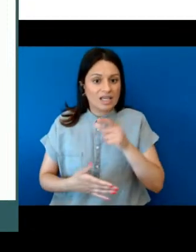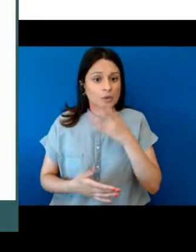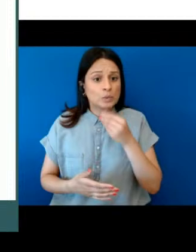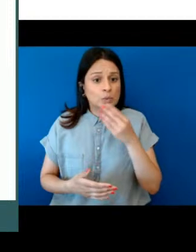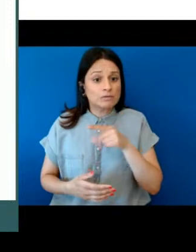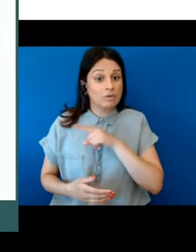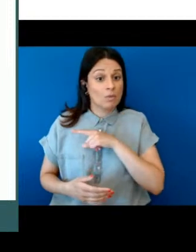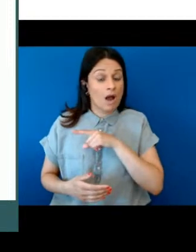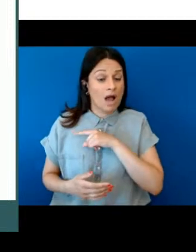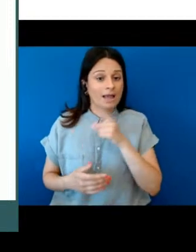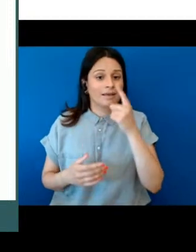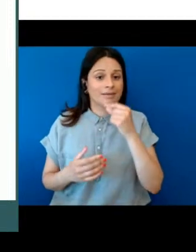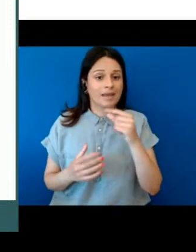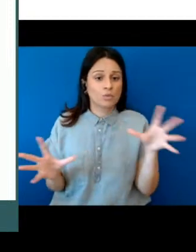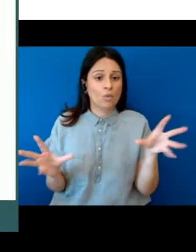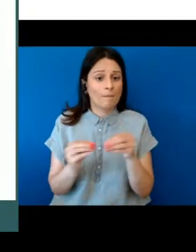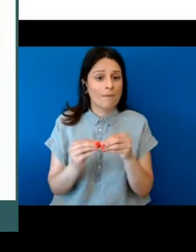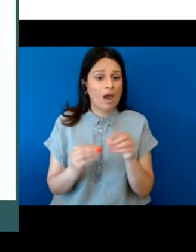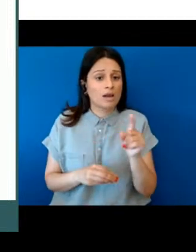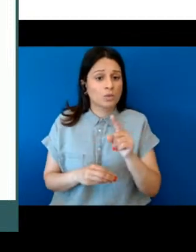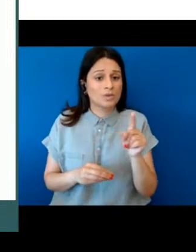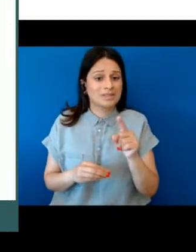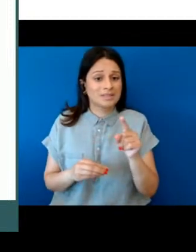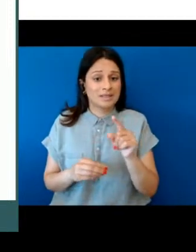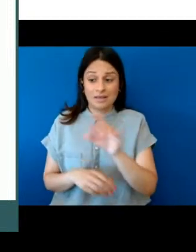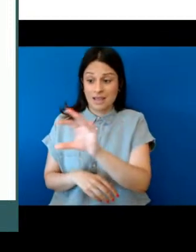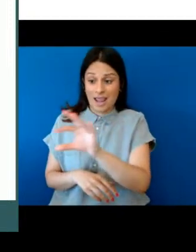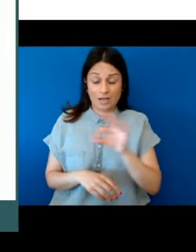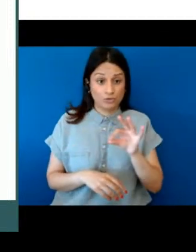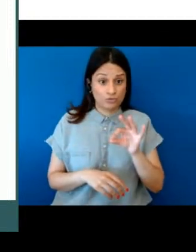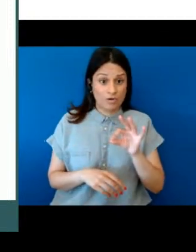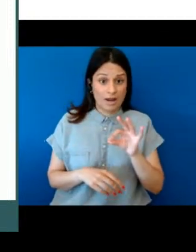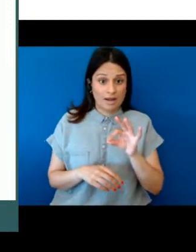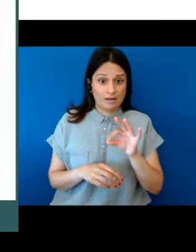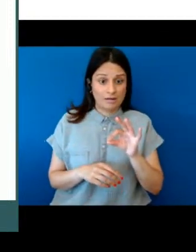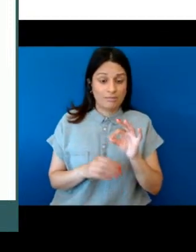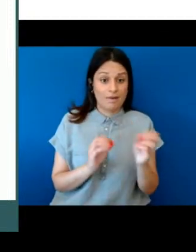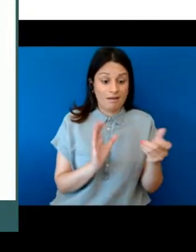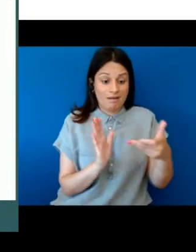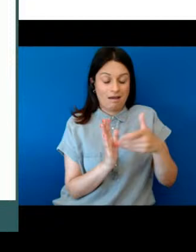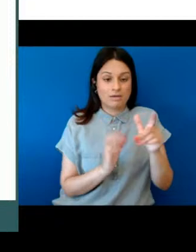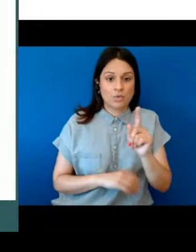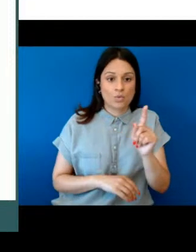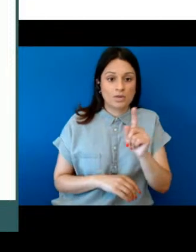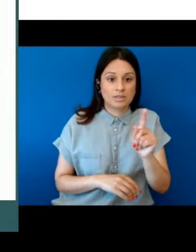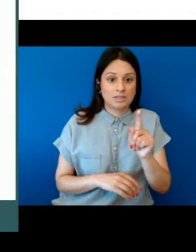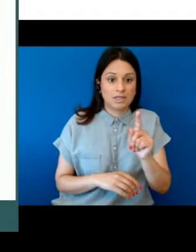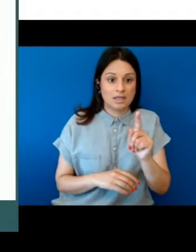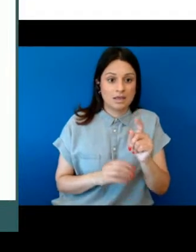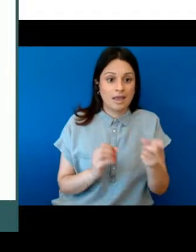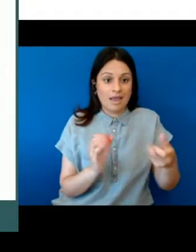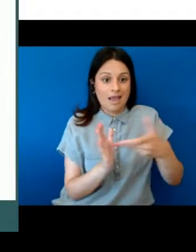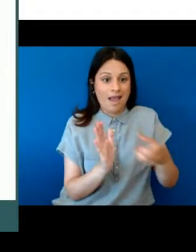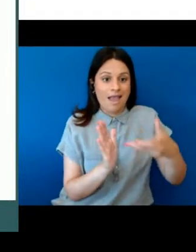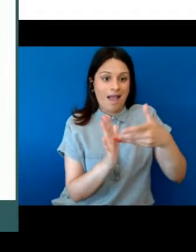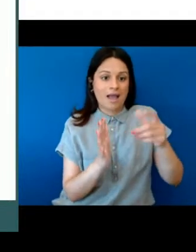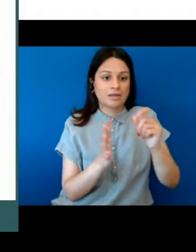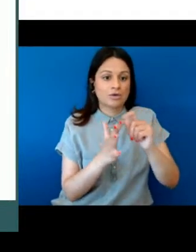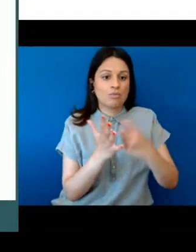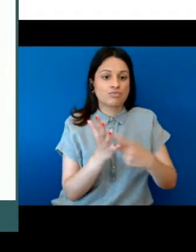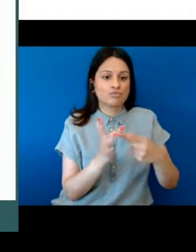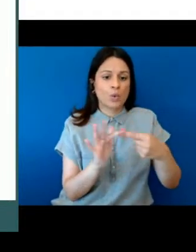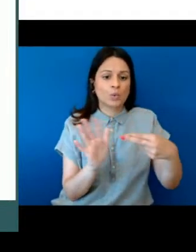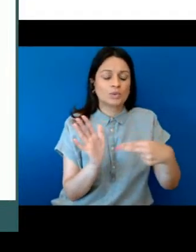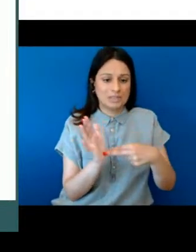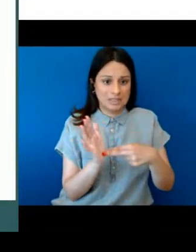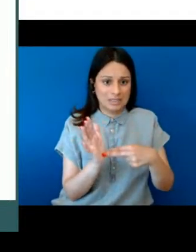an extract and then adding in some extra protein. So